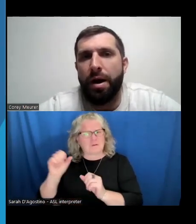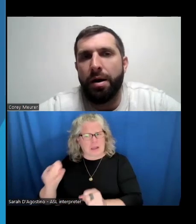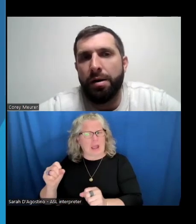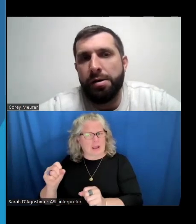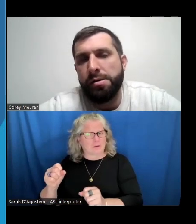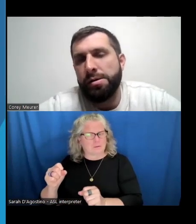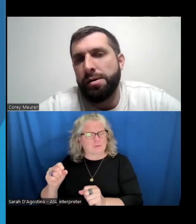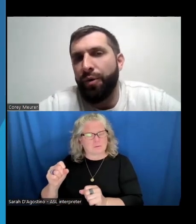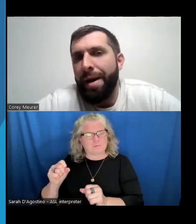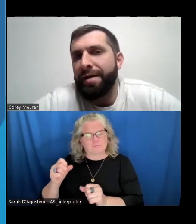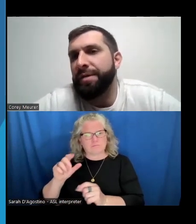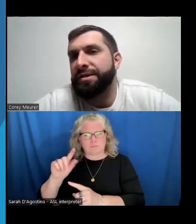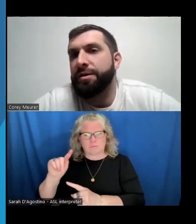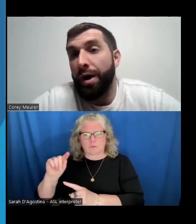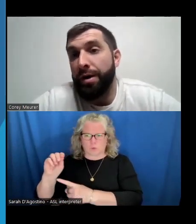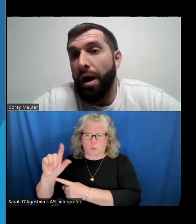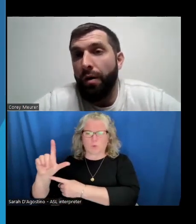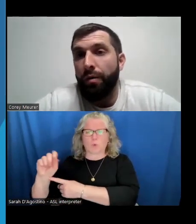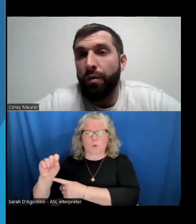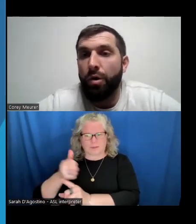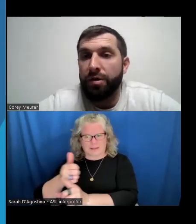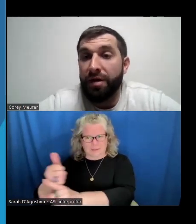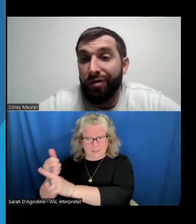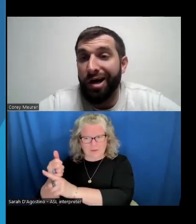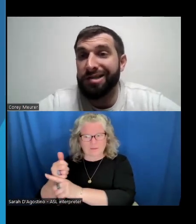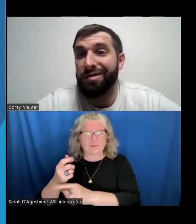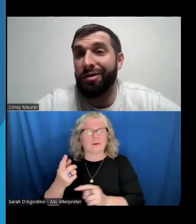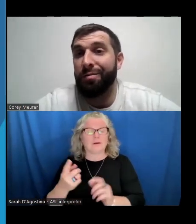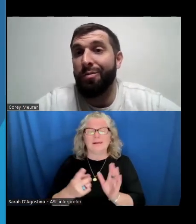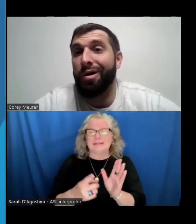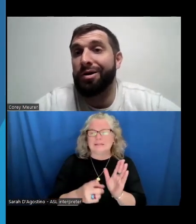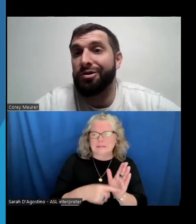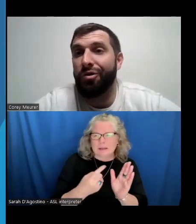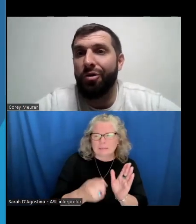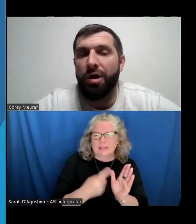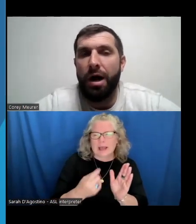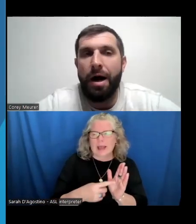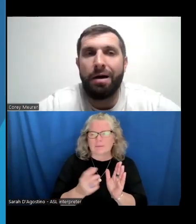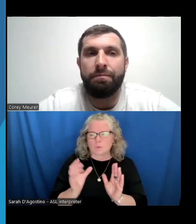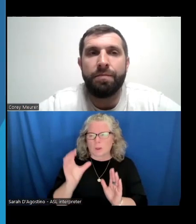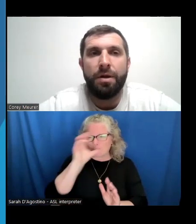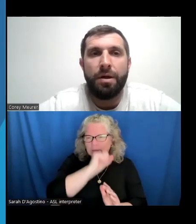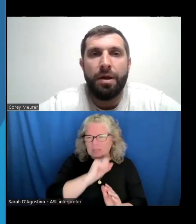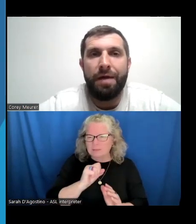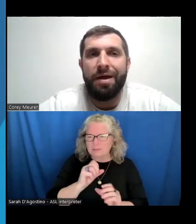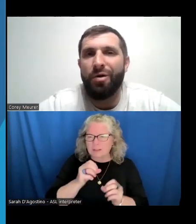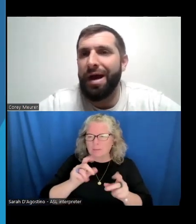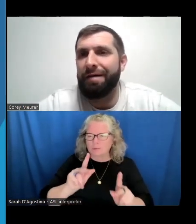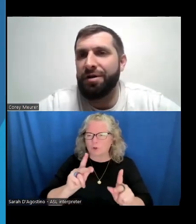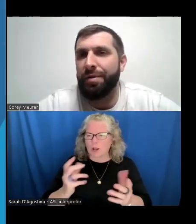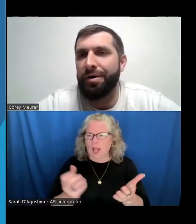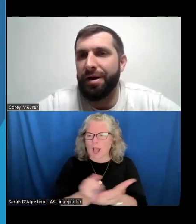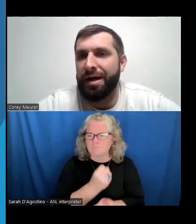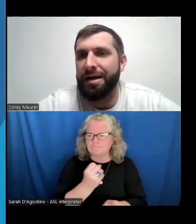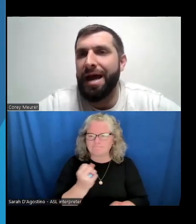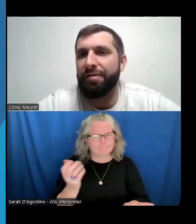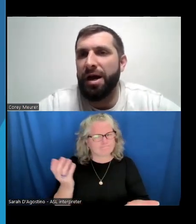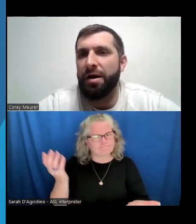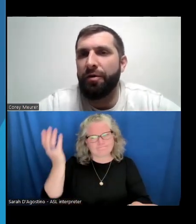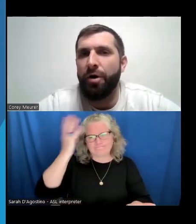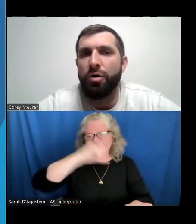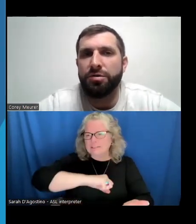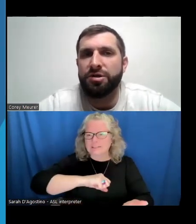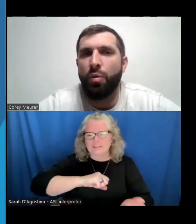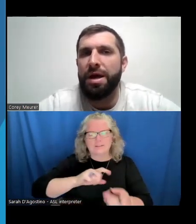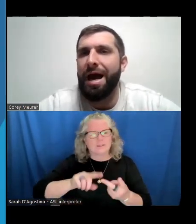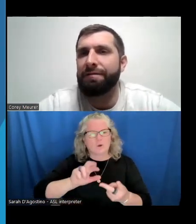times where we might have missed a window, or they've lost a little bit more control, and they don't have the ability to kind of navigate